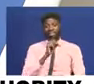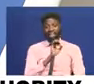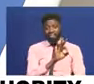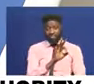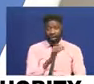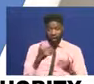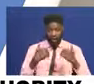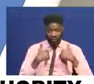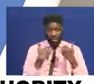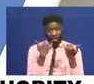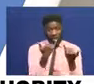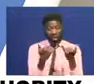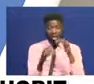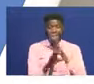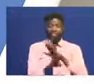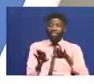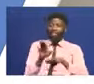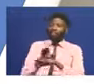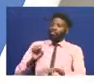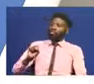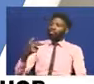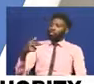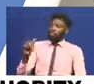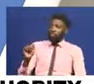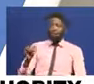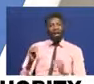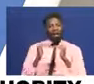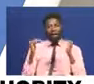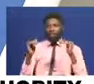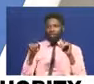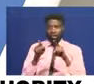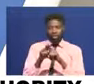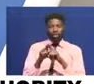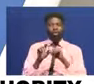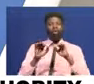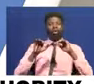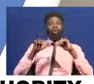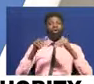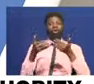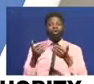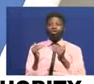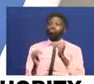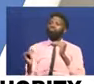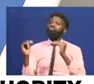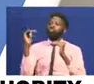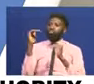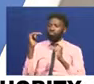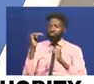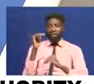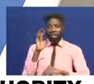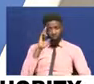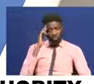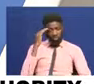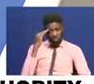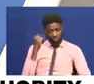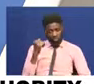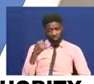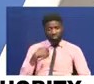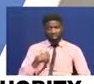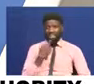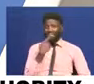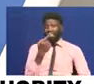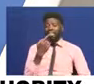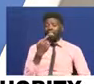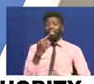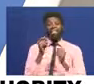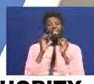now, and everything in SHA is either at that level or better. That's why you see, I made the statement earlier, we can only end up slightly better than where we were. That's the worst